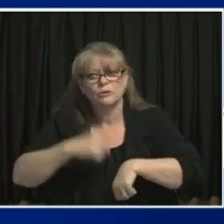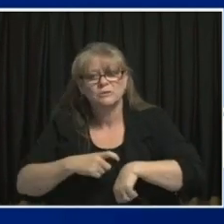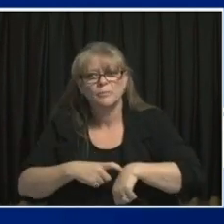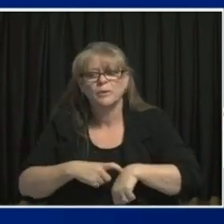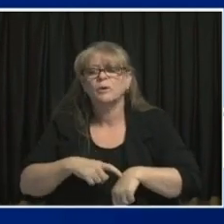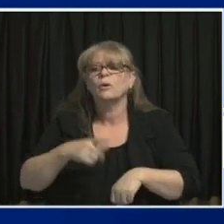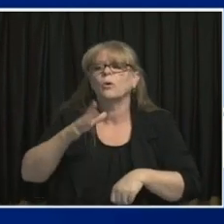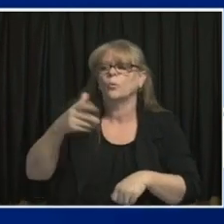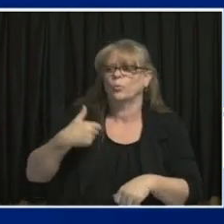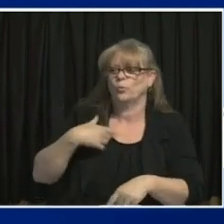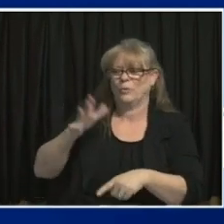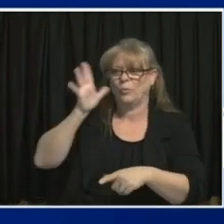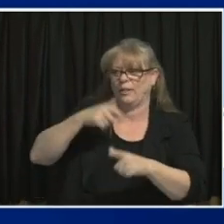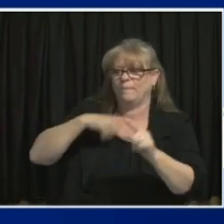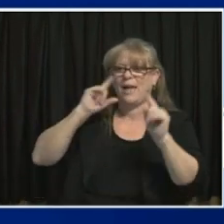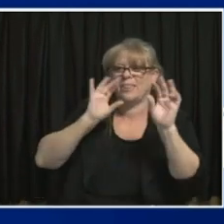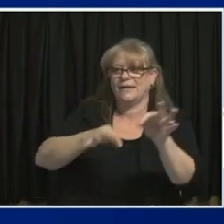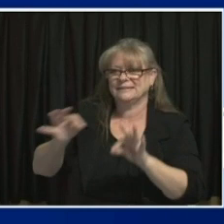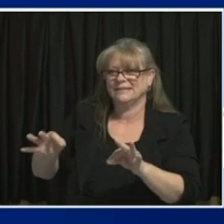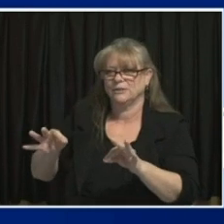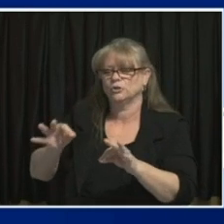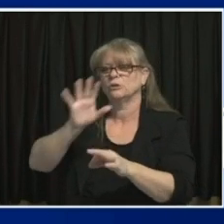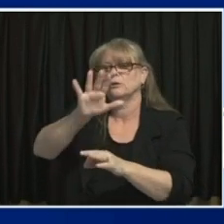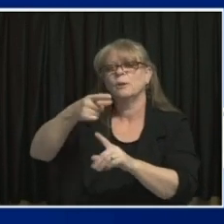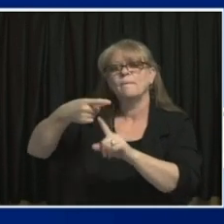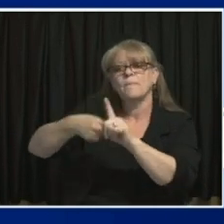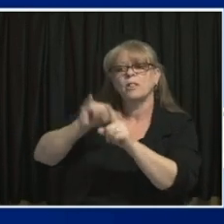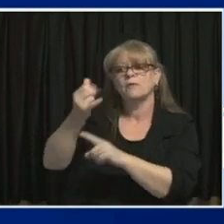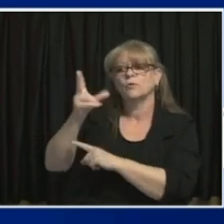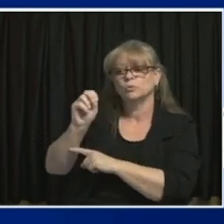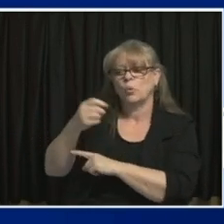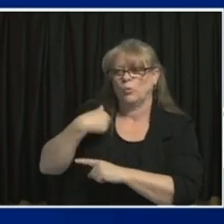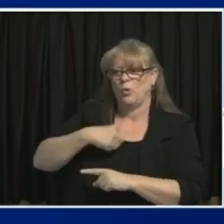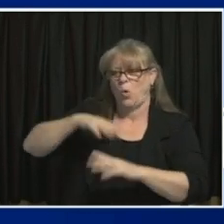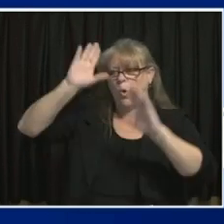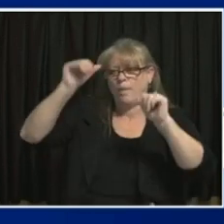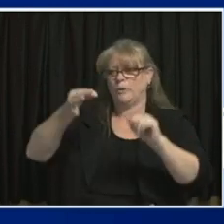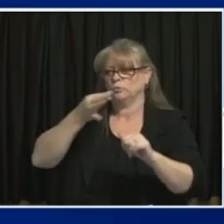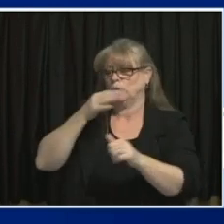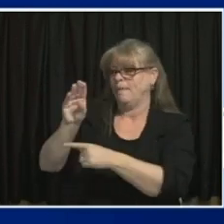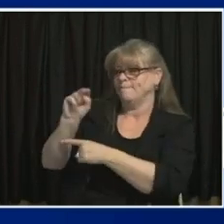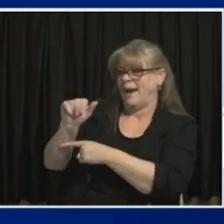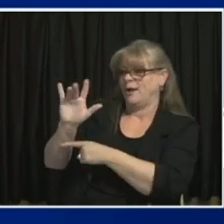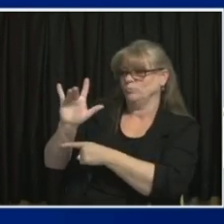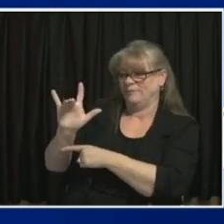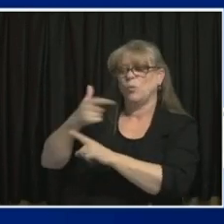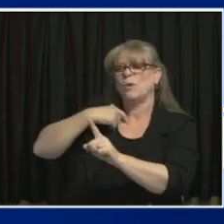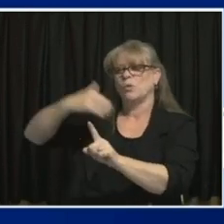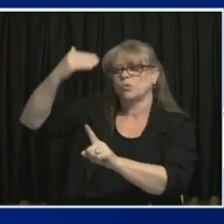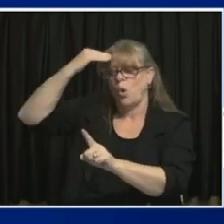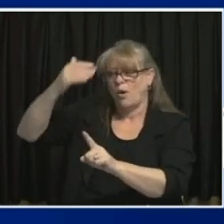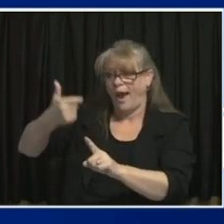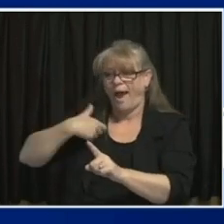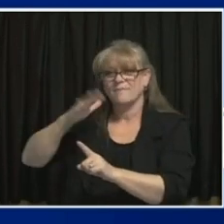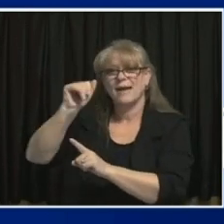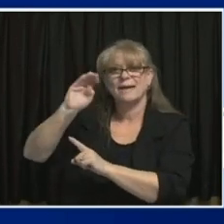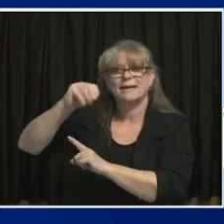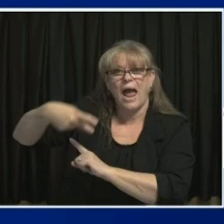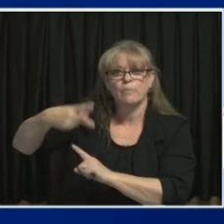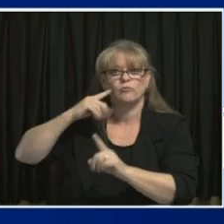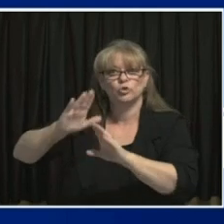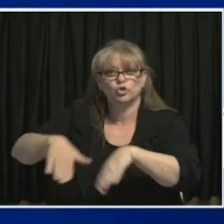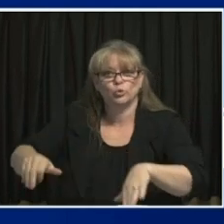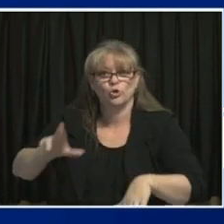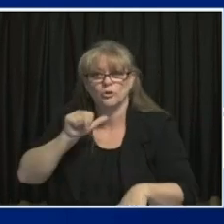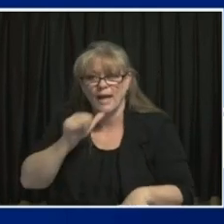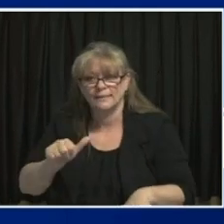we'll also have that data around May 25th to be able to announce what those camps will look like for June and how they can operate. We already have